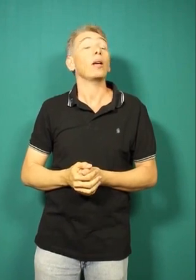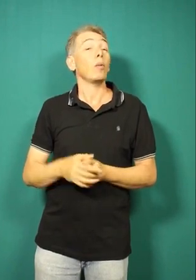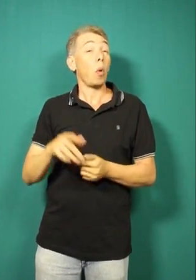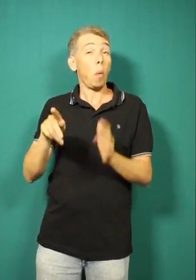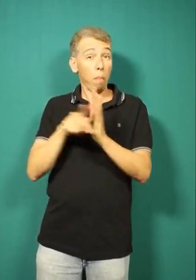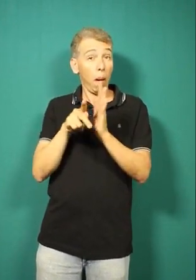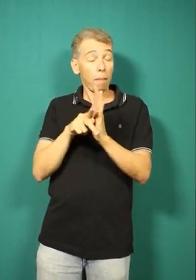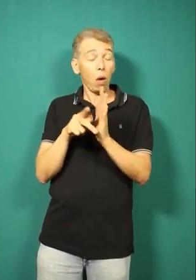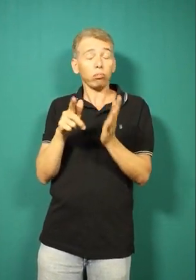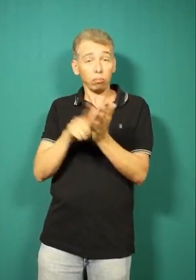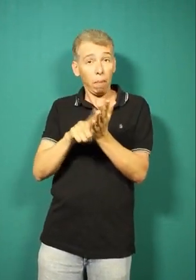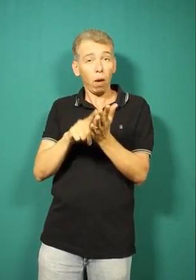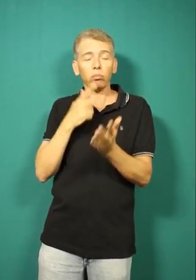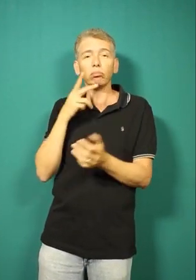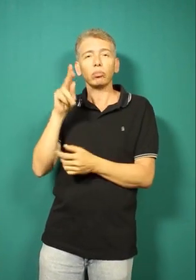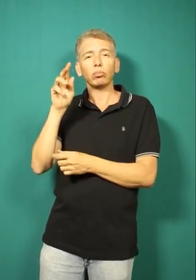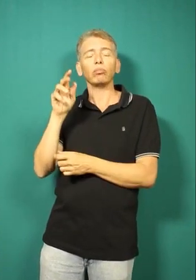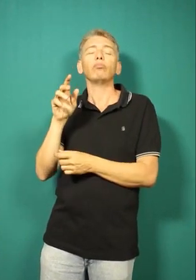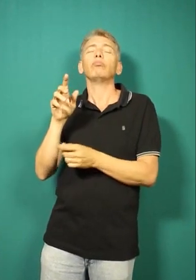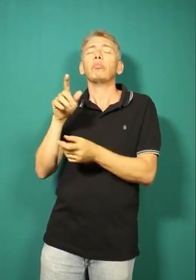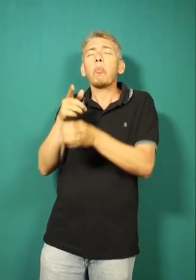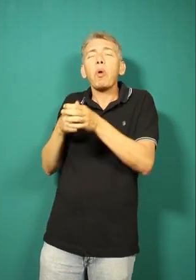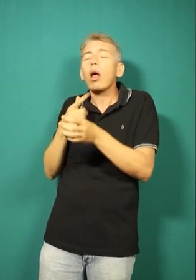Gokayama washi paper creates an